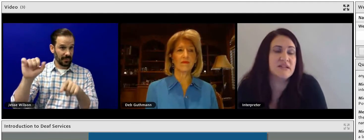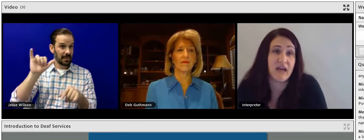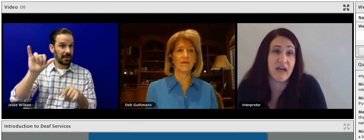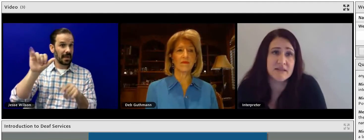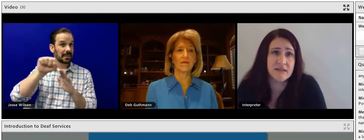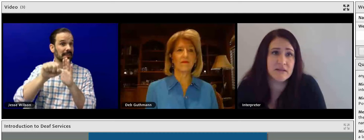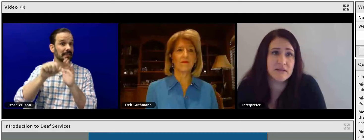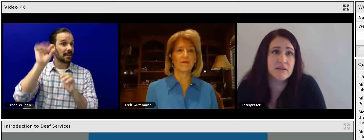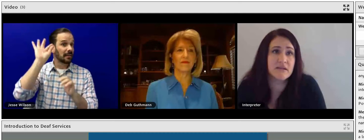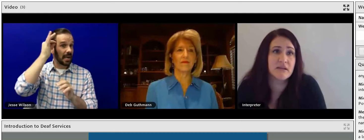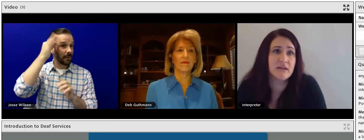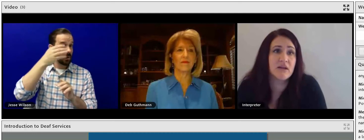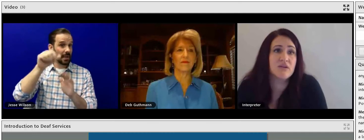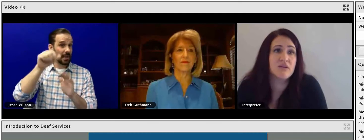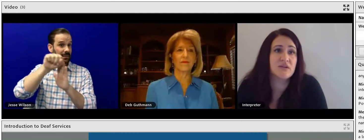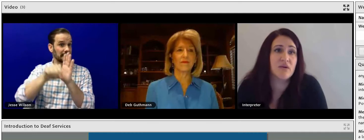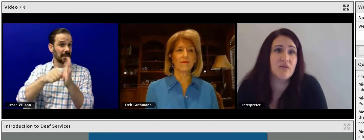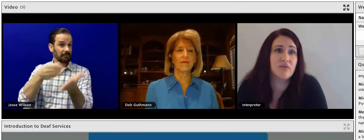DMC ODS.